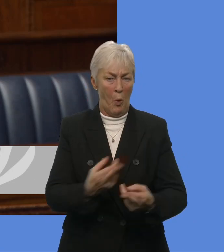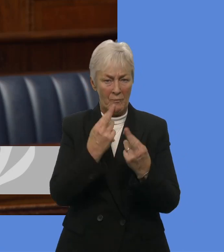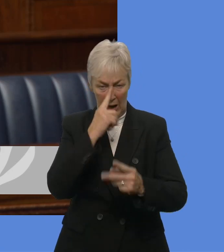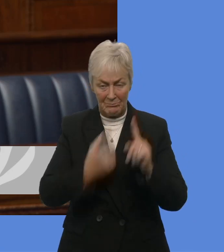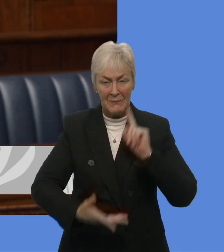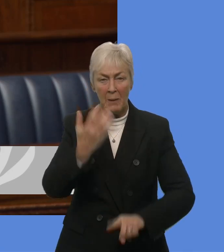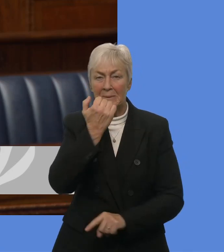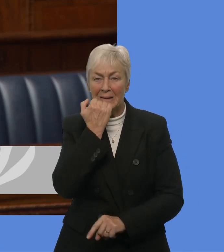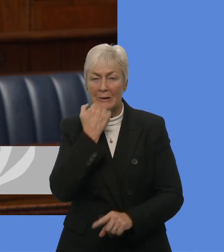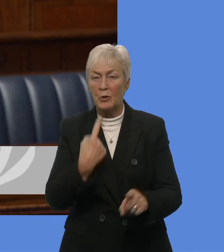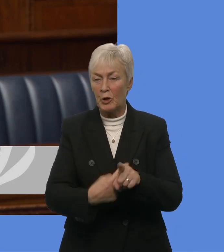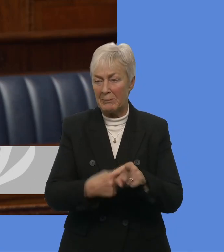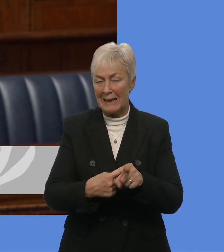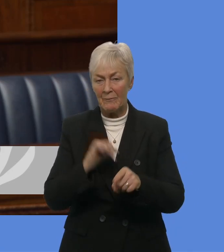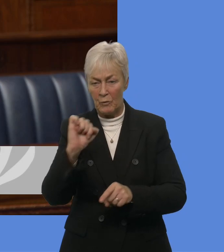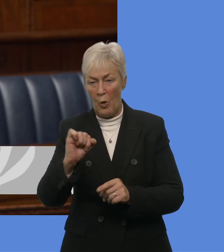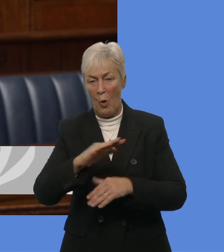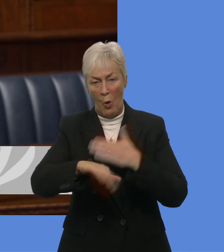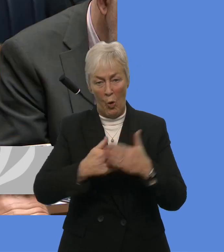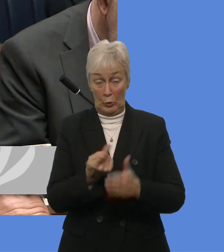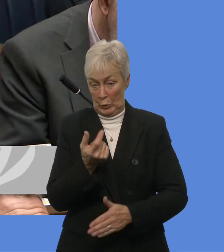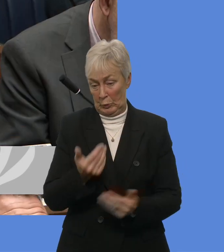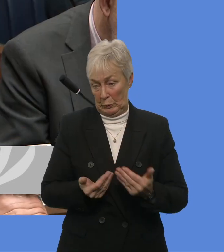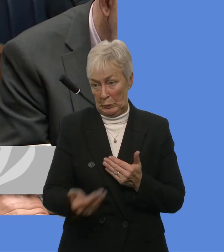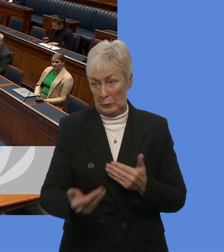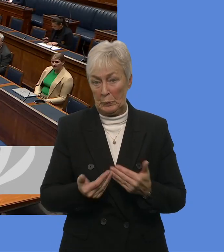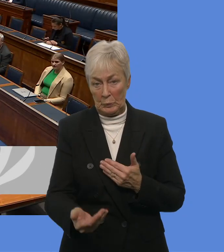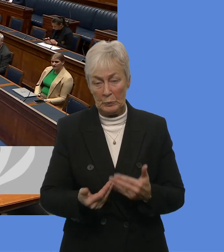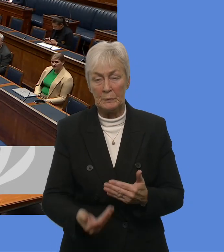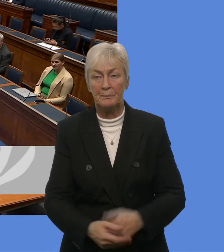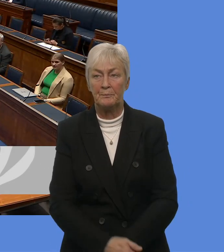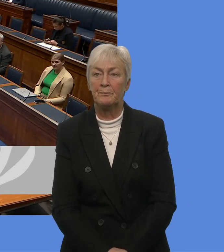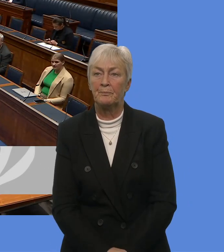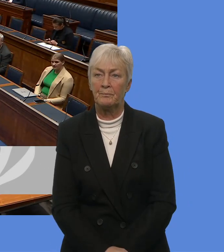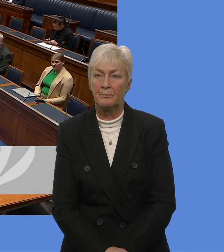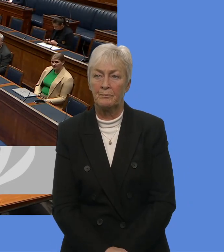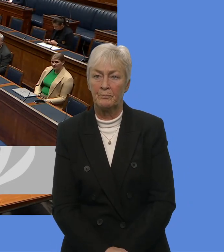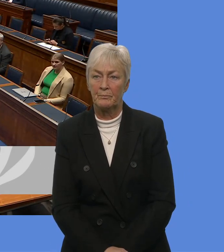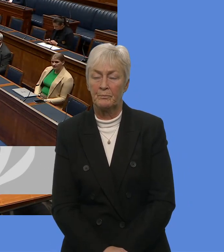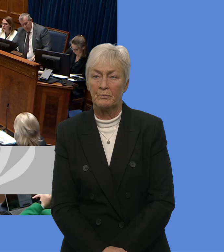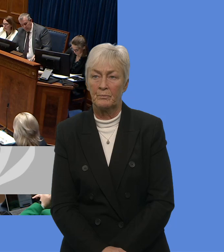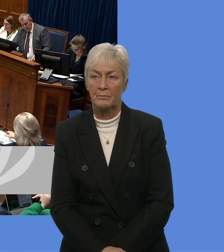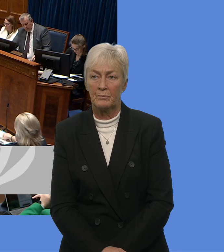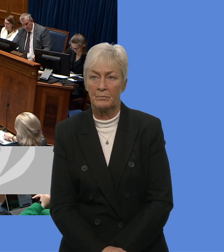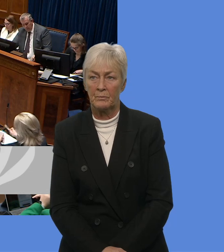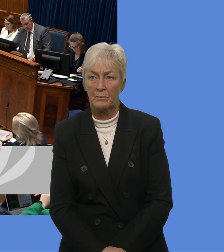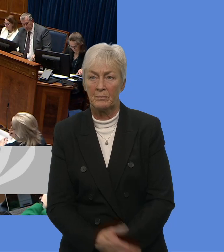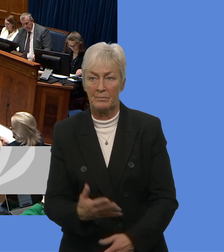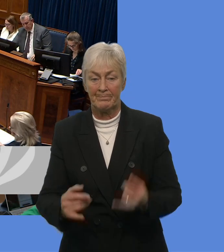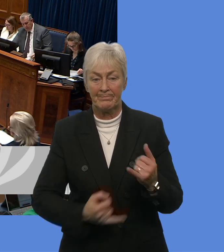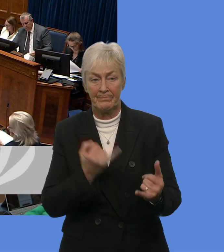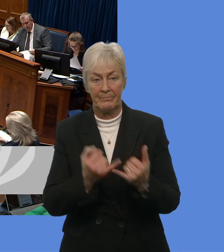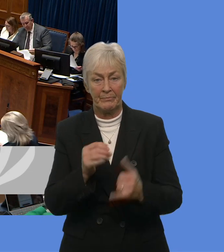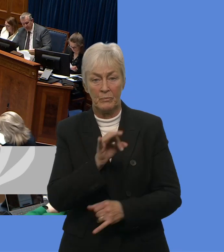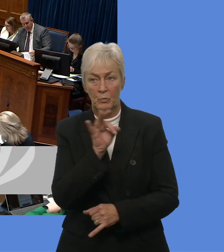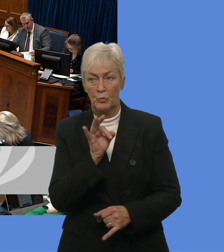committee in relation to progress against all of those very shortly. That draws to an end questions to